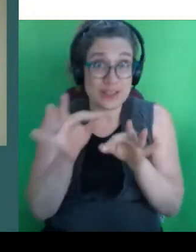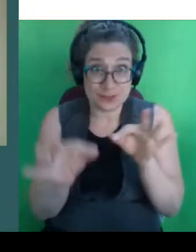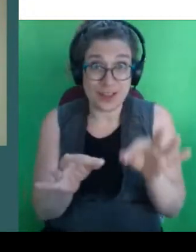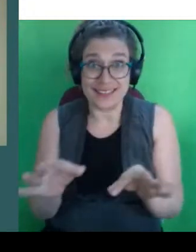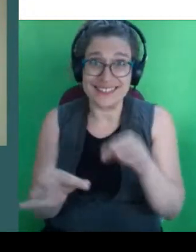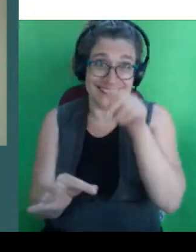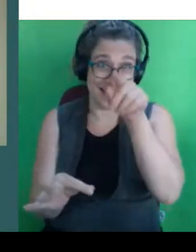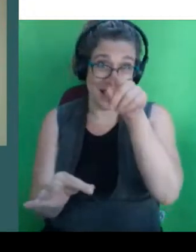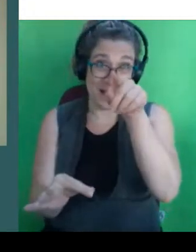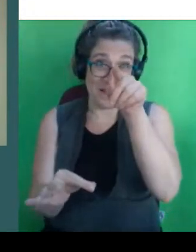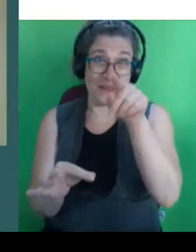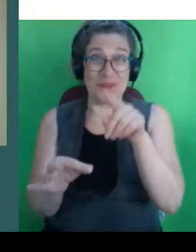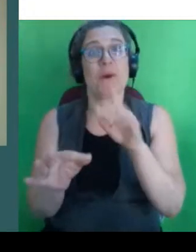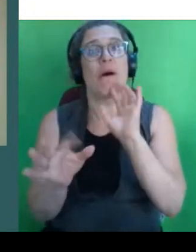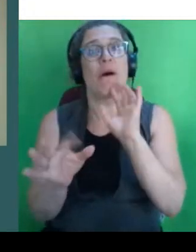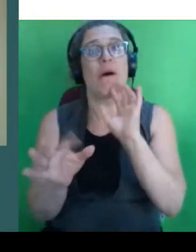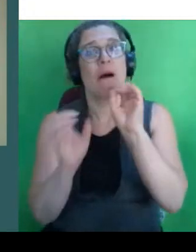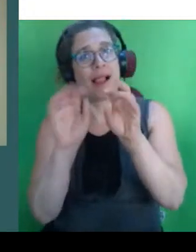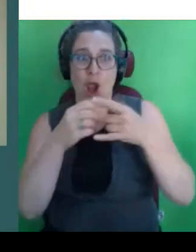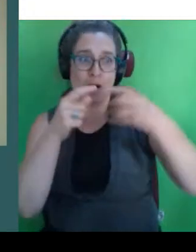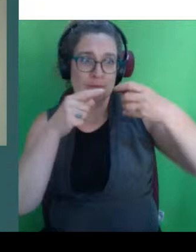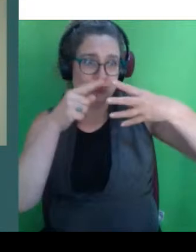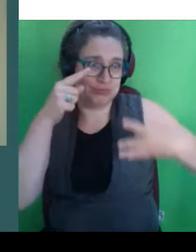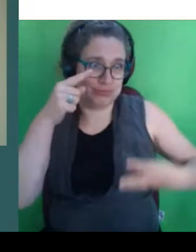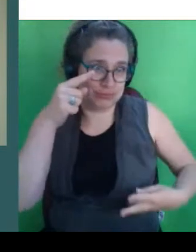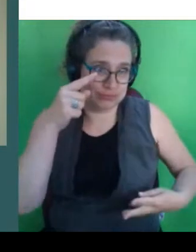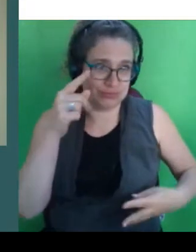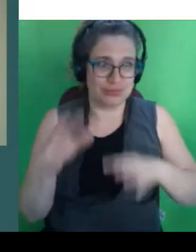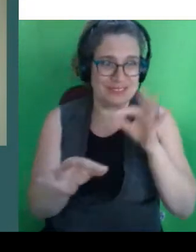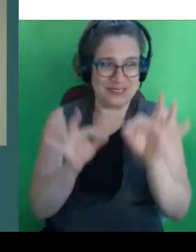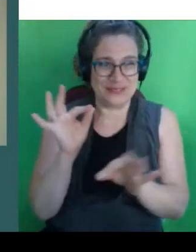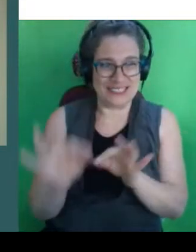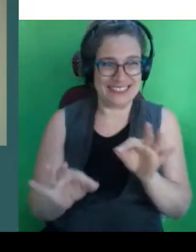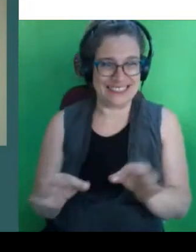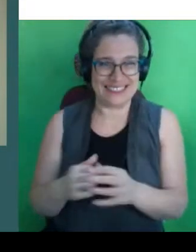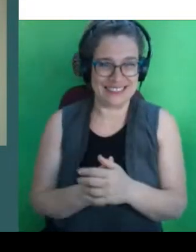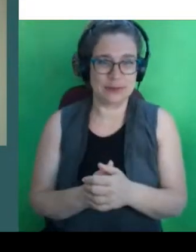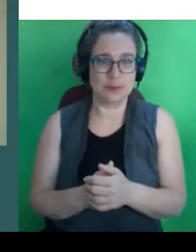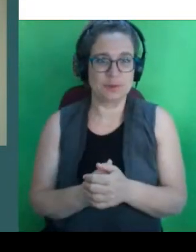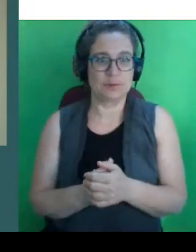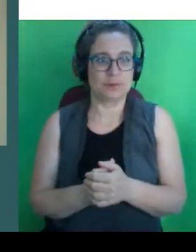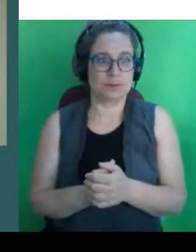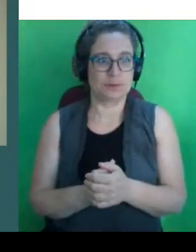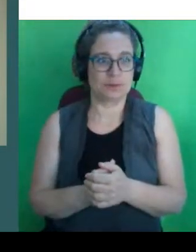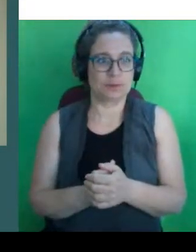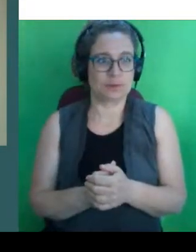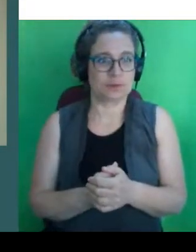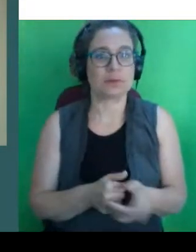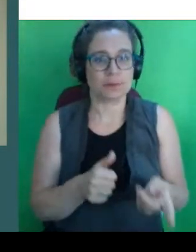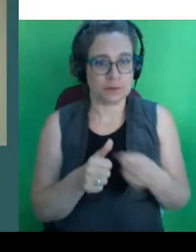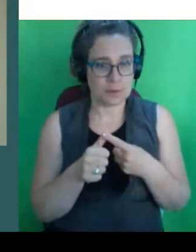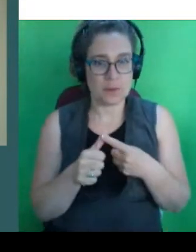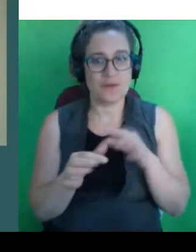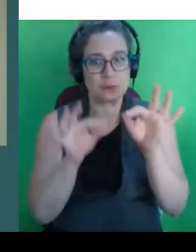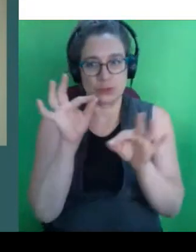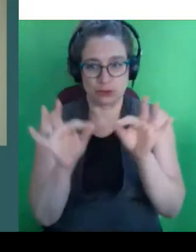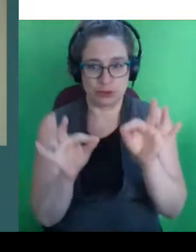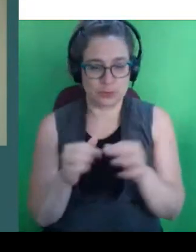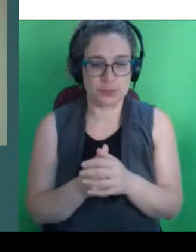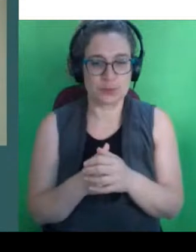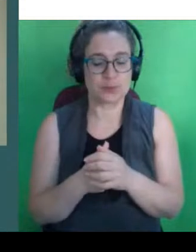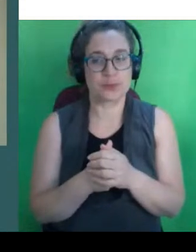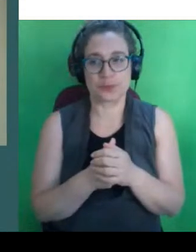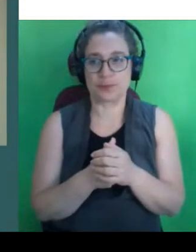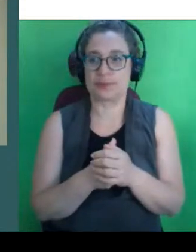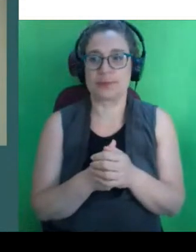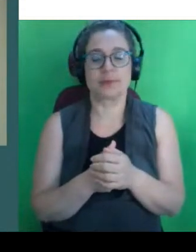talk. So we'll go to the first. Yep, go to the first question. This is kind of to do